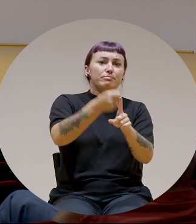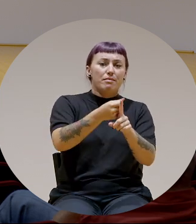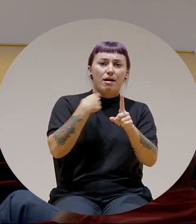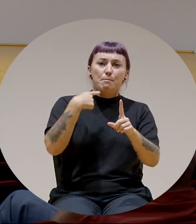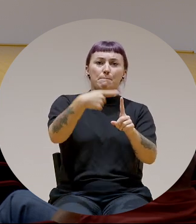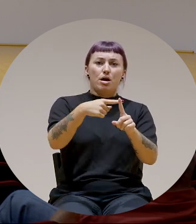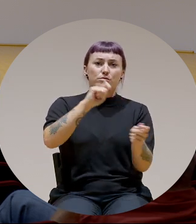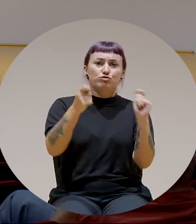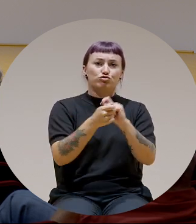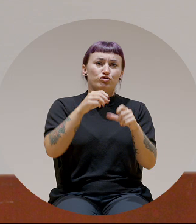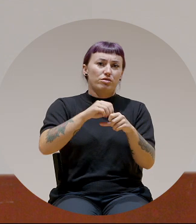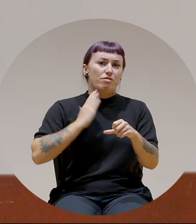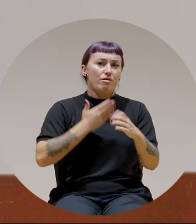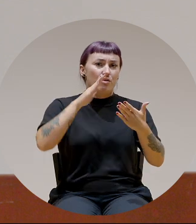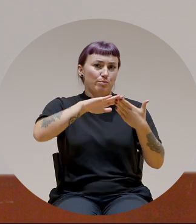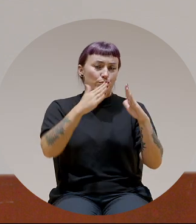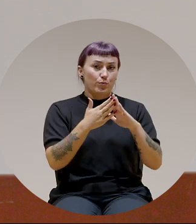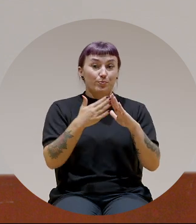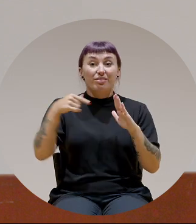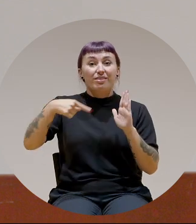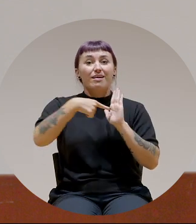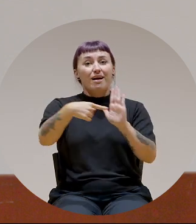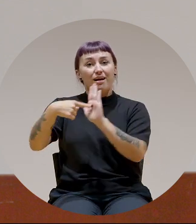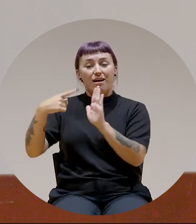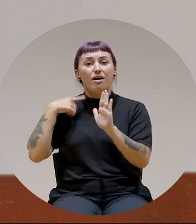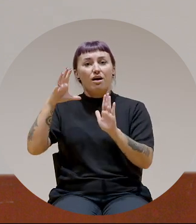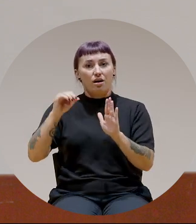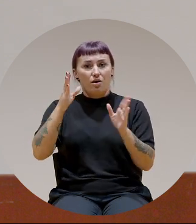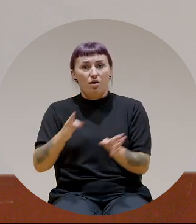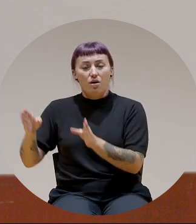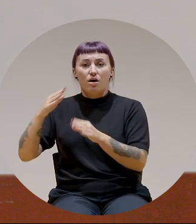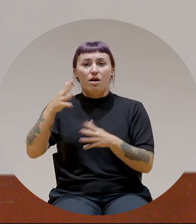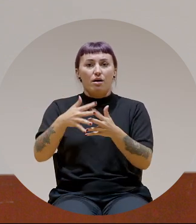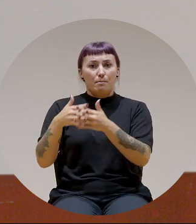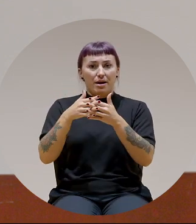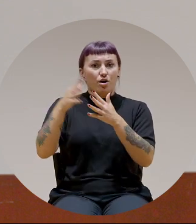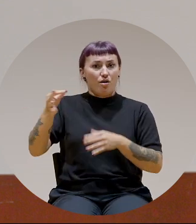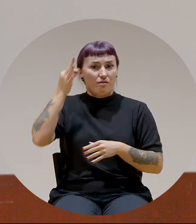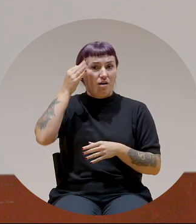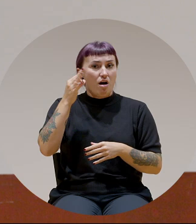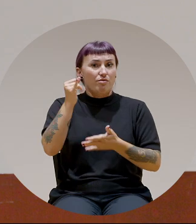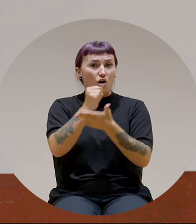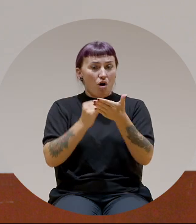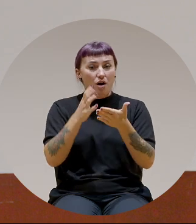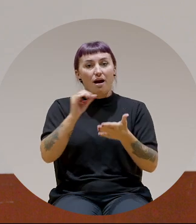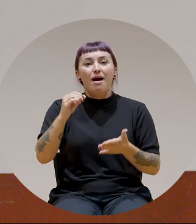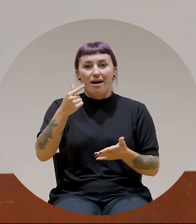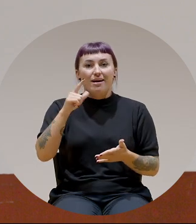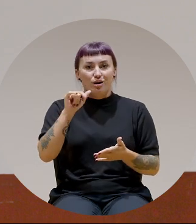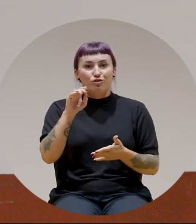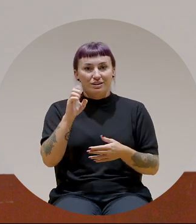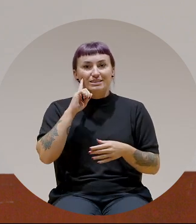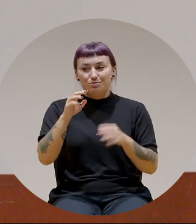in our community. This exhibition was co-organized by the American Federation of the Arts and